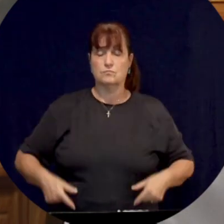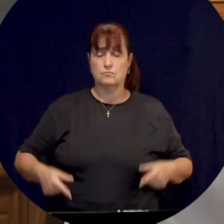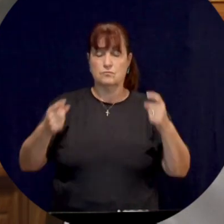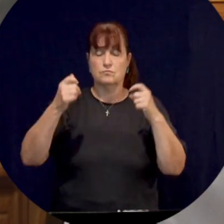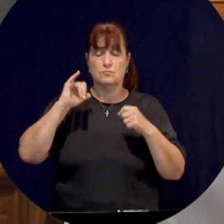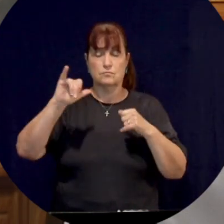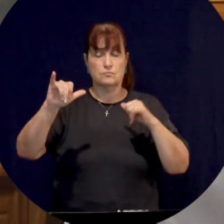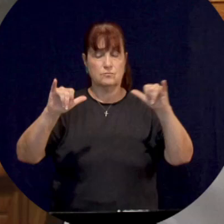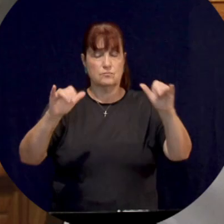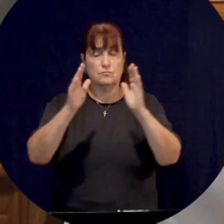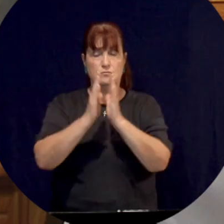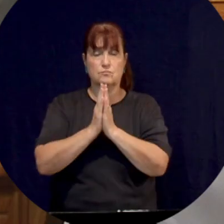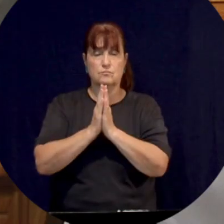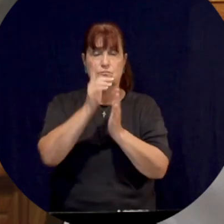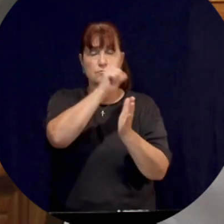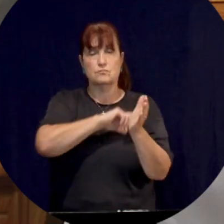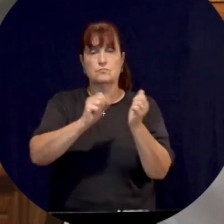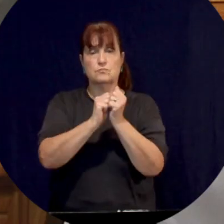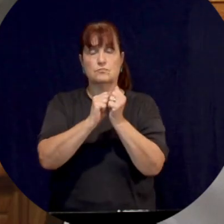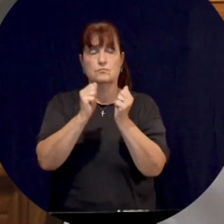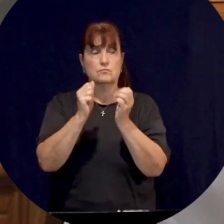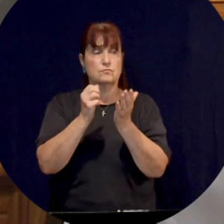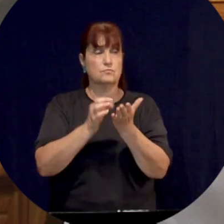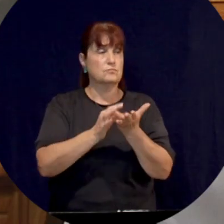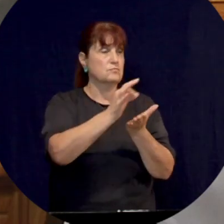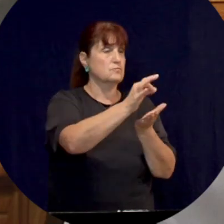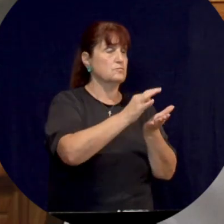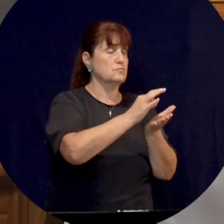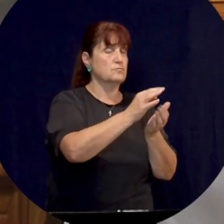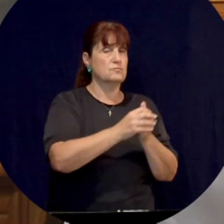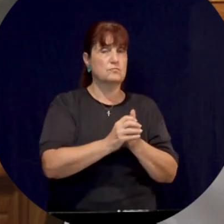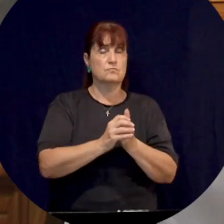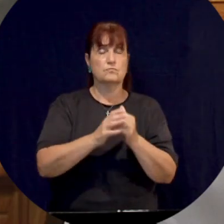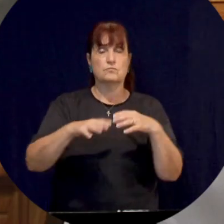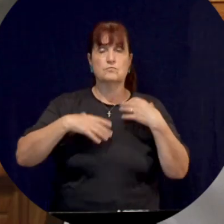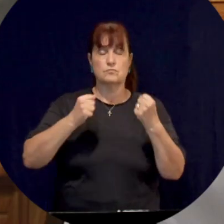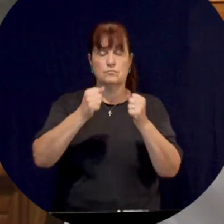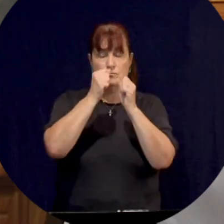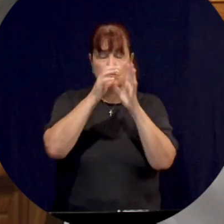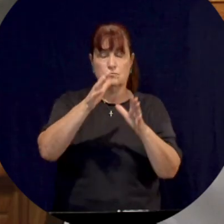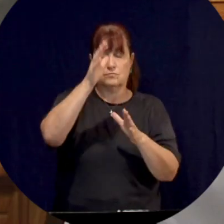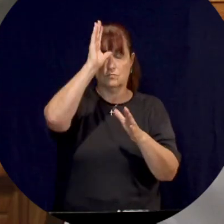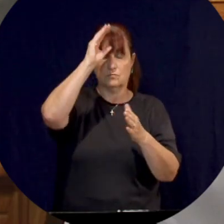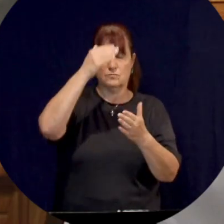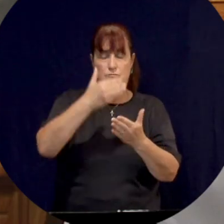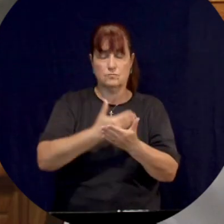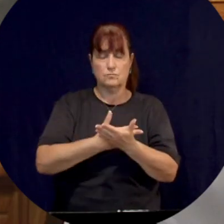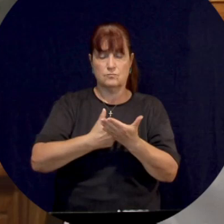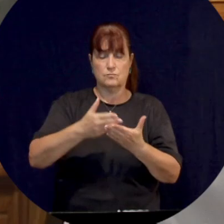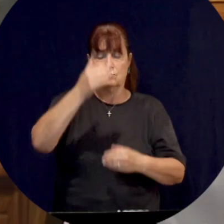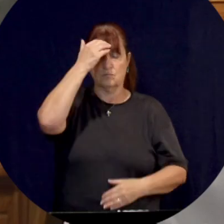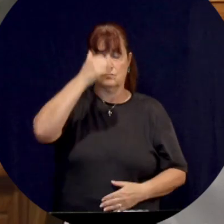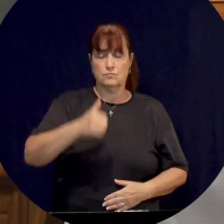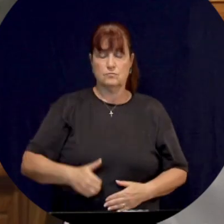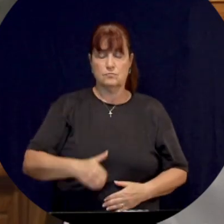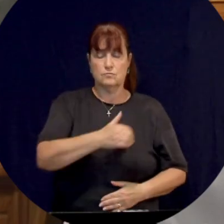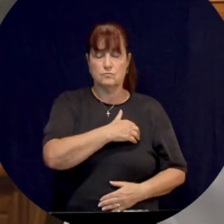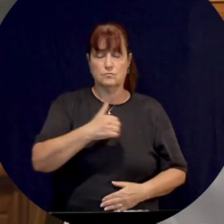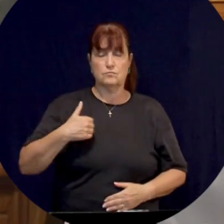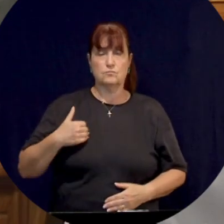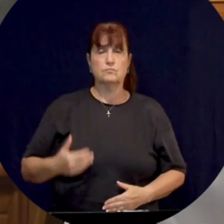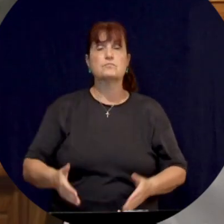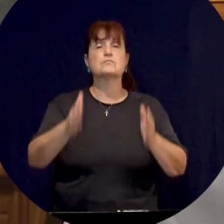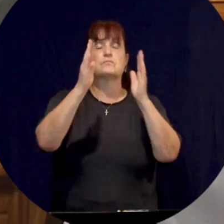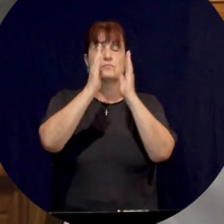and ever. Amen. The Lord be with you. And with your spirit. May Almighty God bless you, the Father, the Son, and